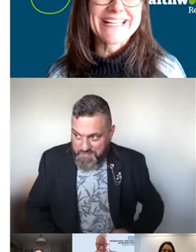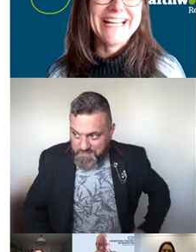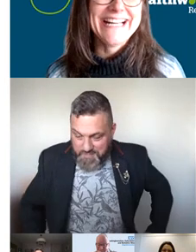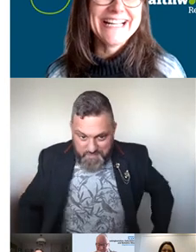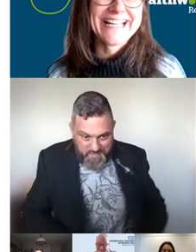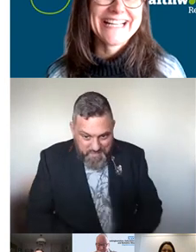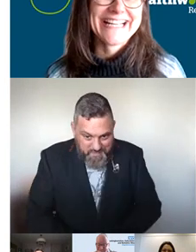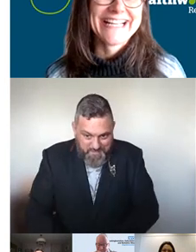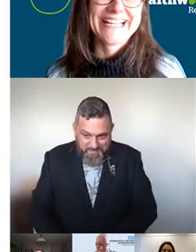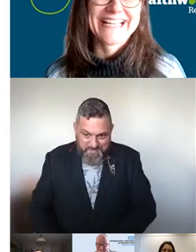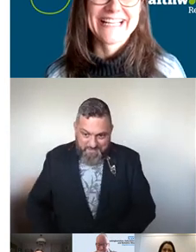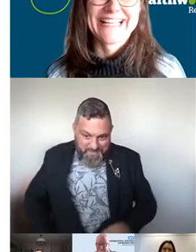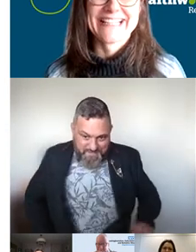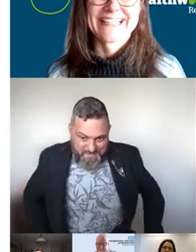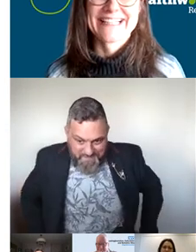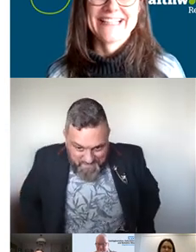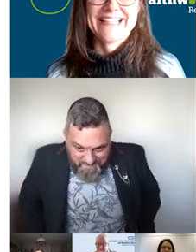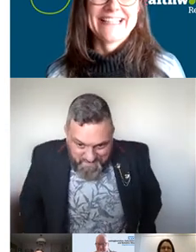want to speak.